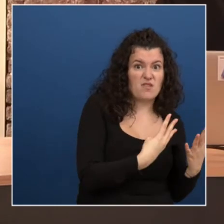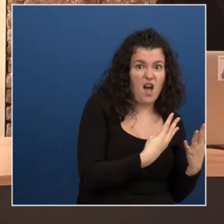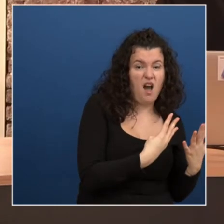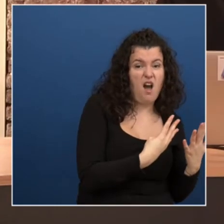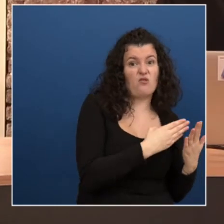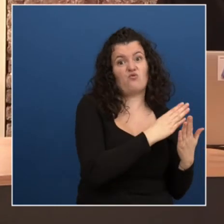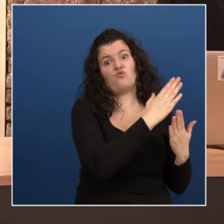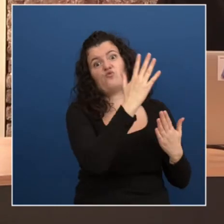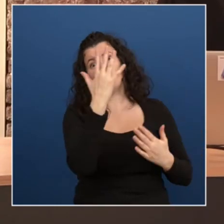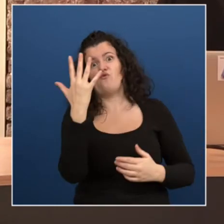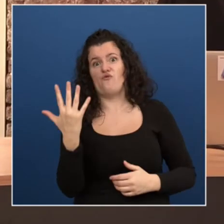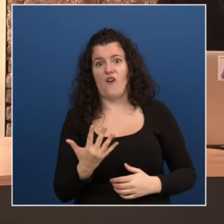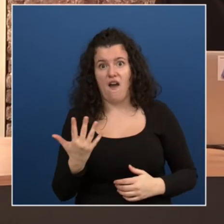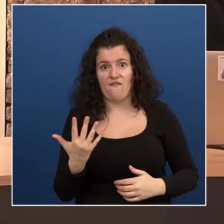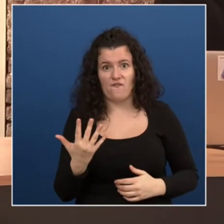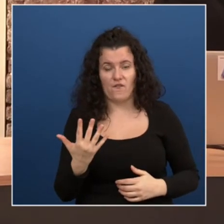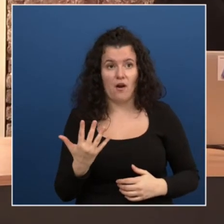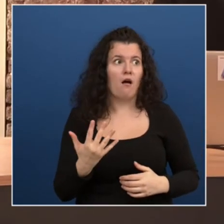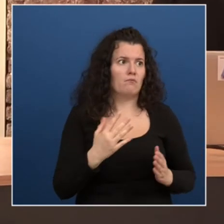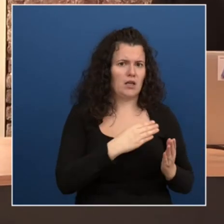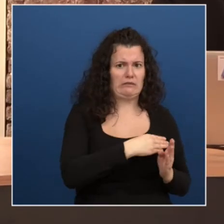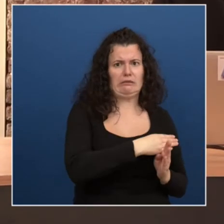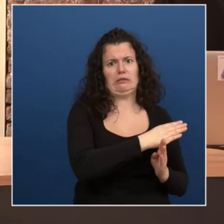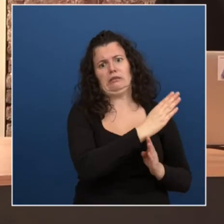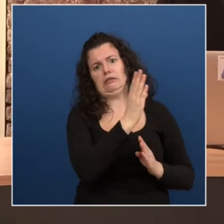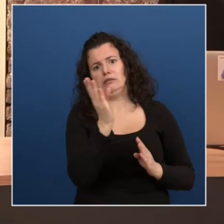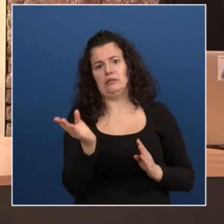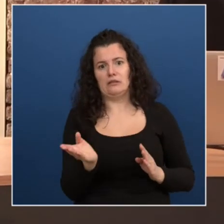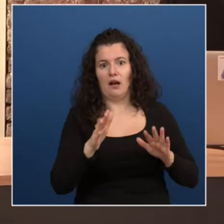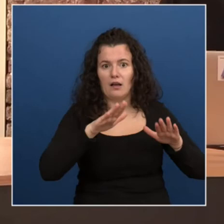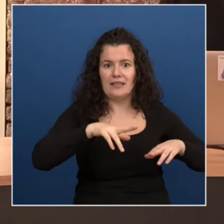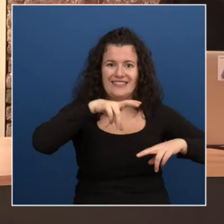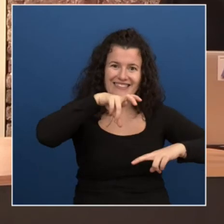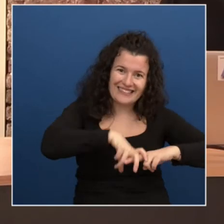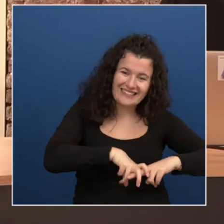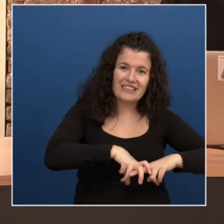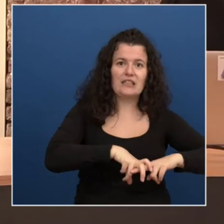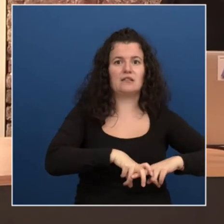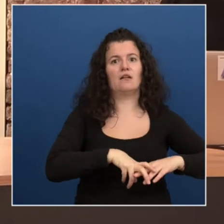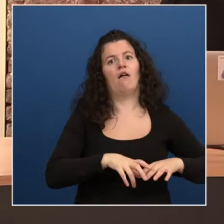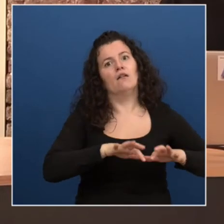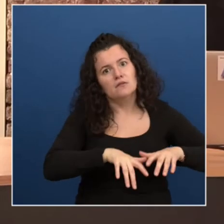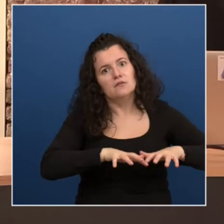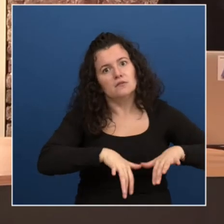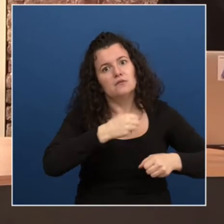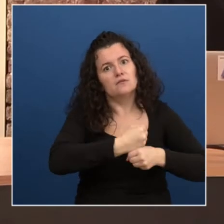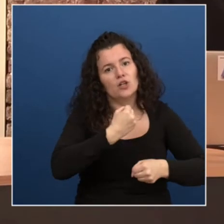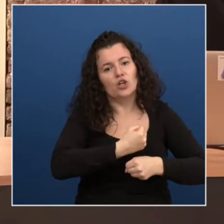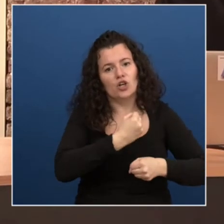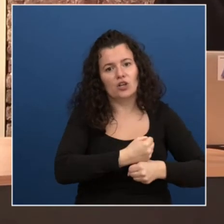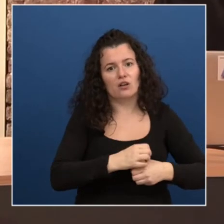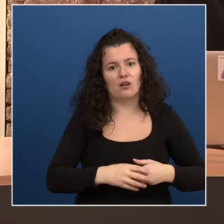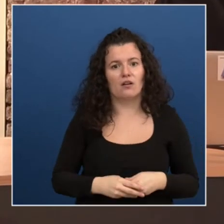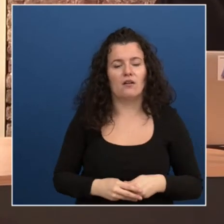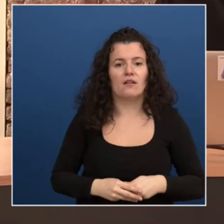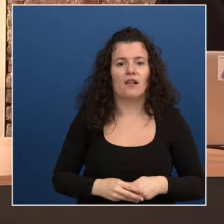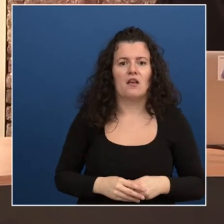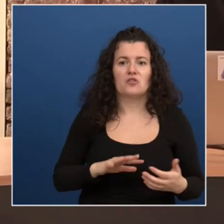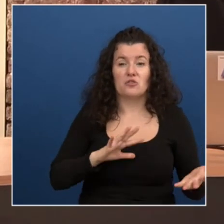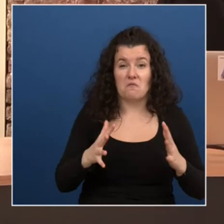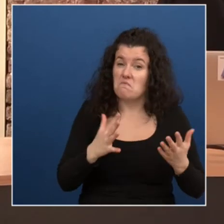5 p.m. in the night? Or are there more mixed sense in betweens? There's a great time to think about these